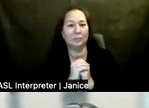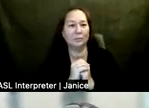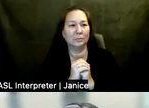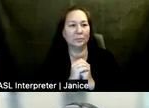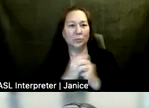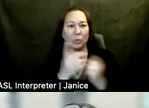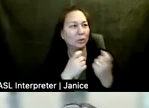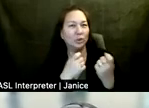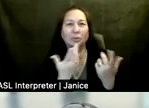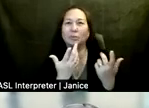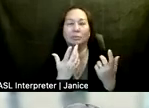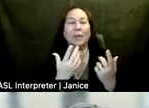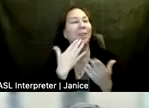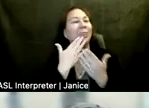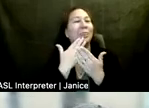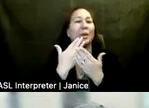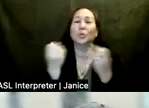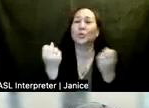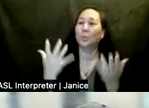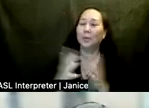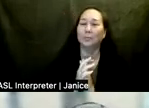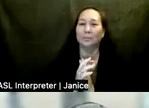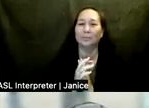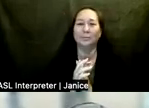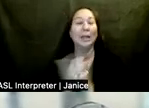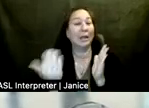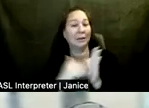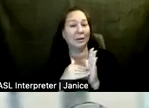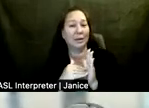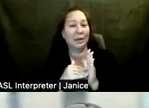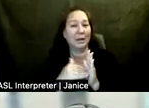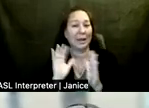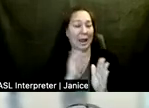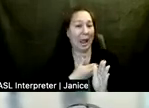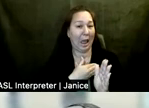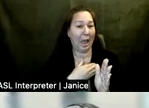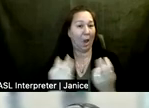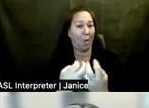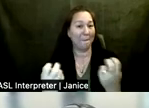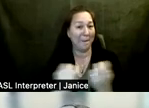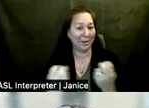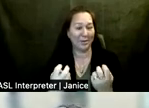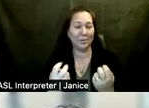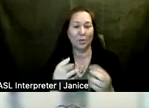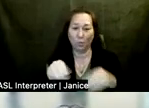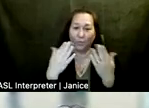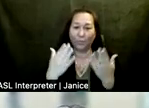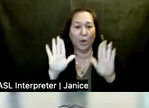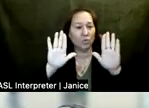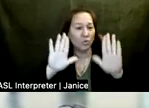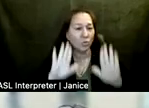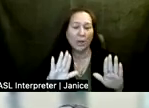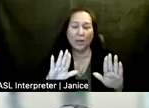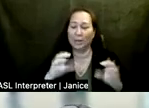So thank you very much. I want to thank once again our panelists who gave great information and answered all the questions